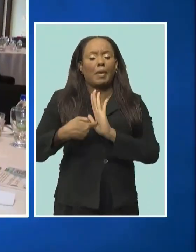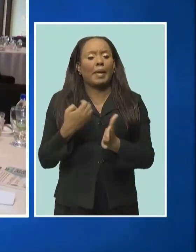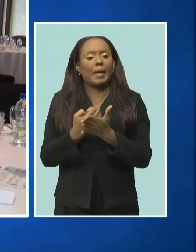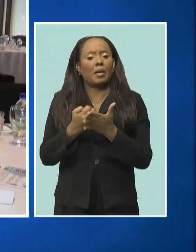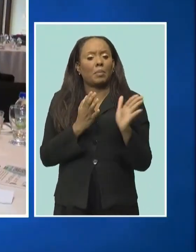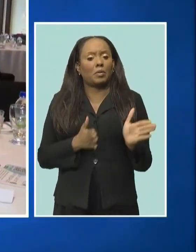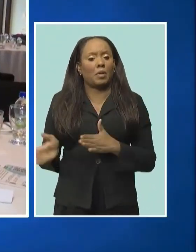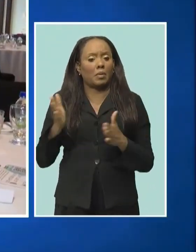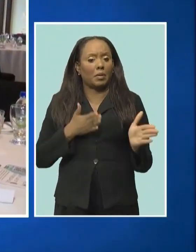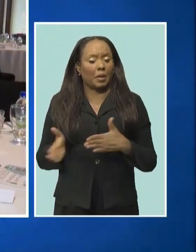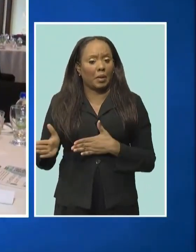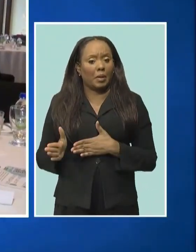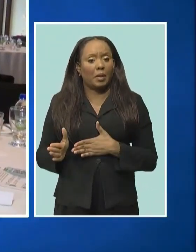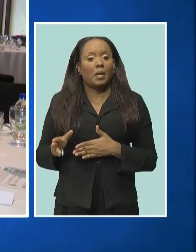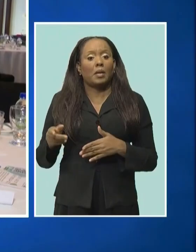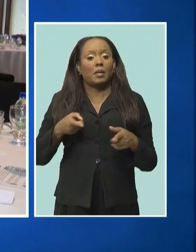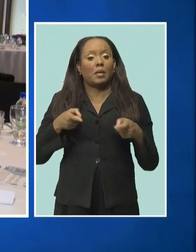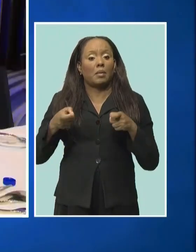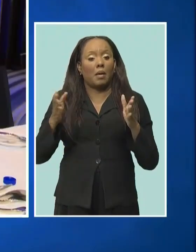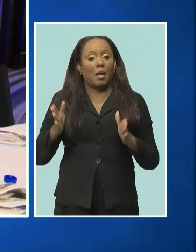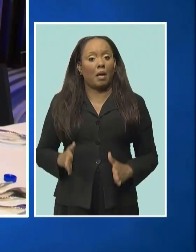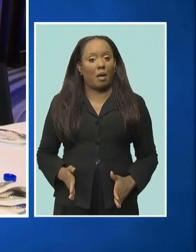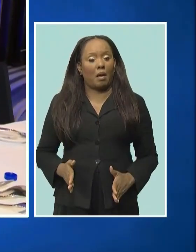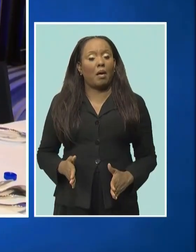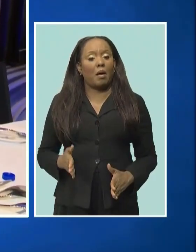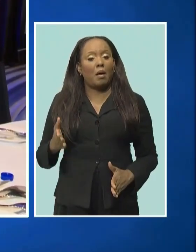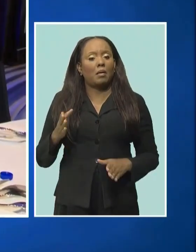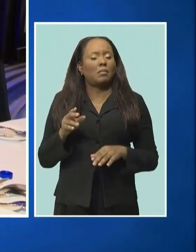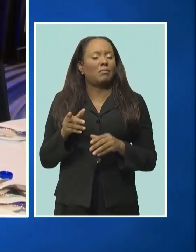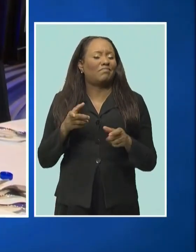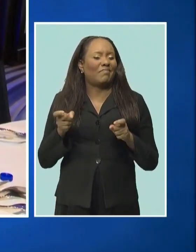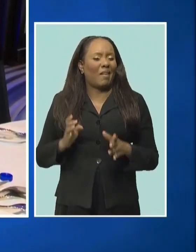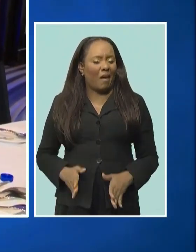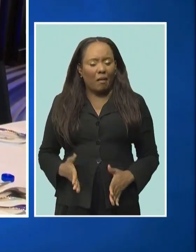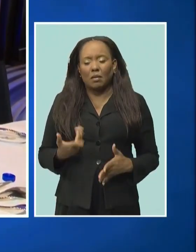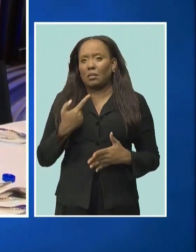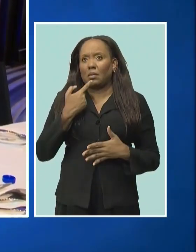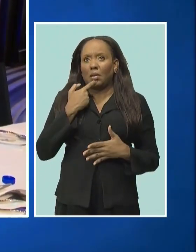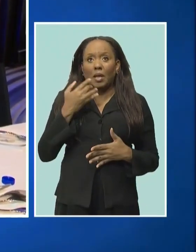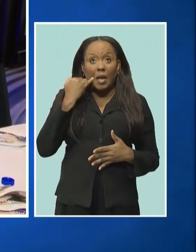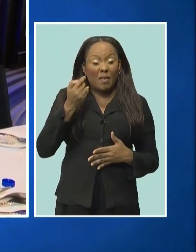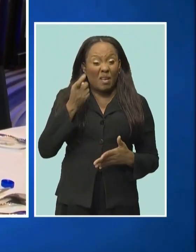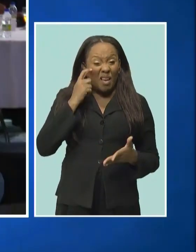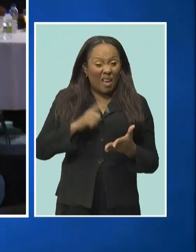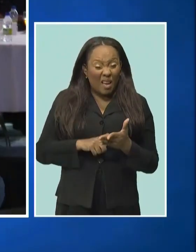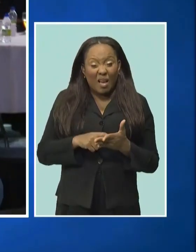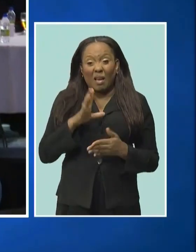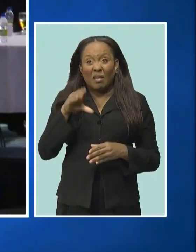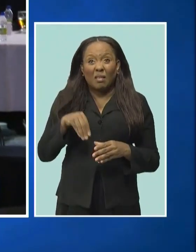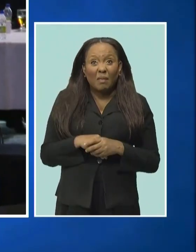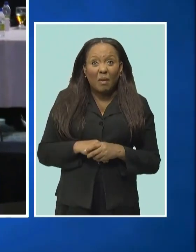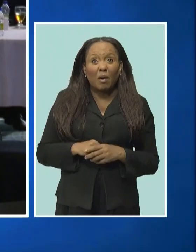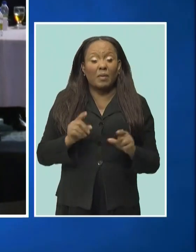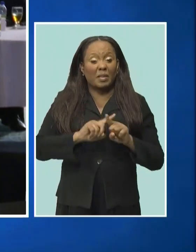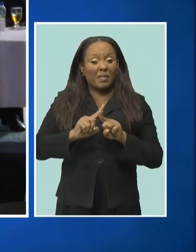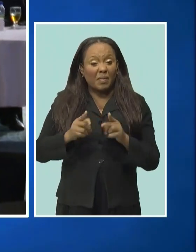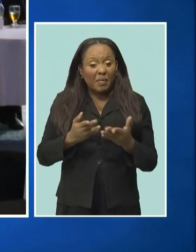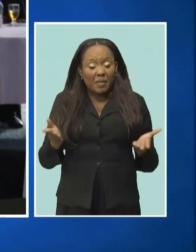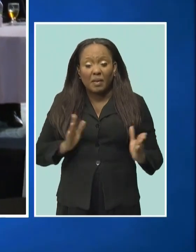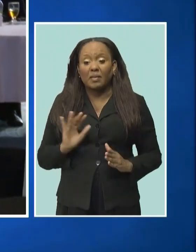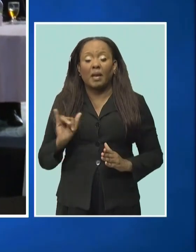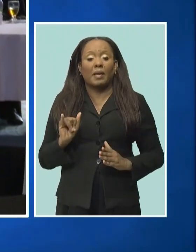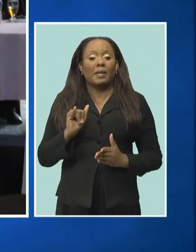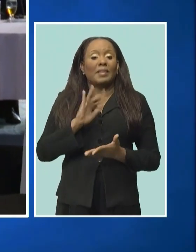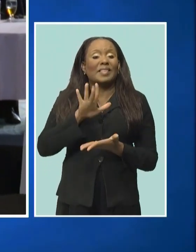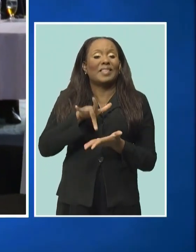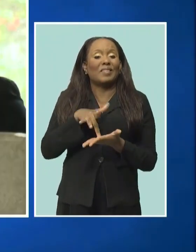Ryan Strawn, says key areas of investment can be identified if they participate in initiatives like the Central Bank's Balance of Payments